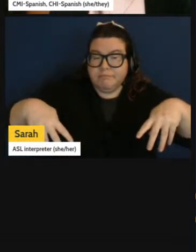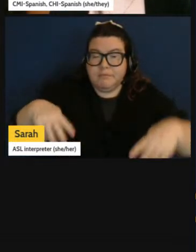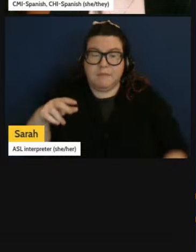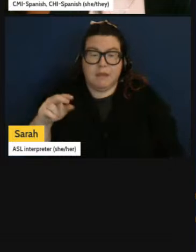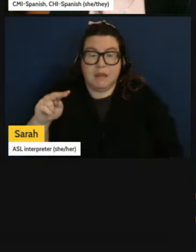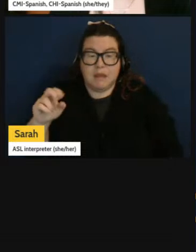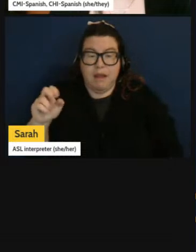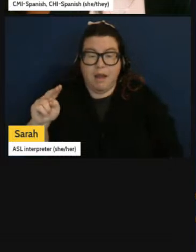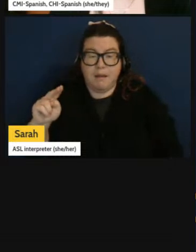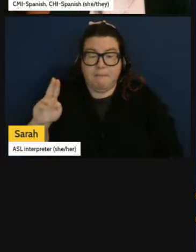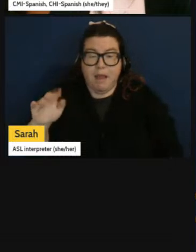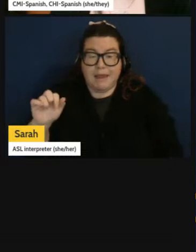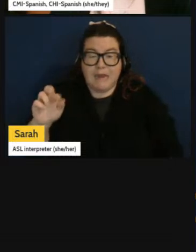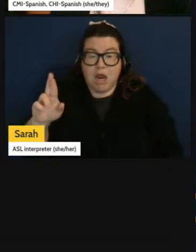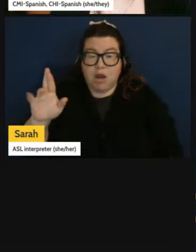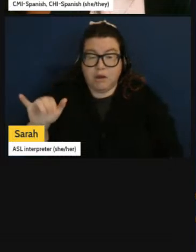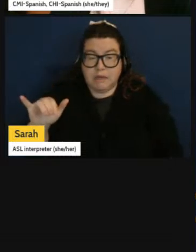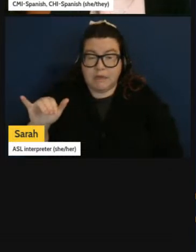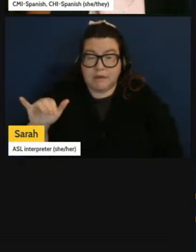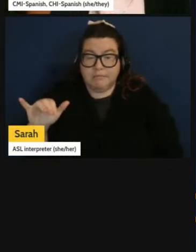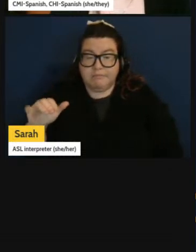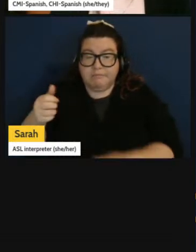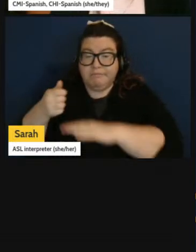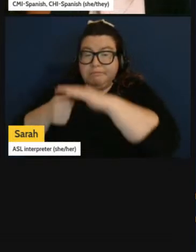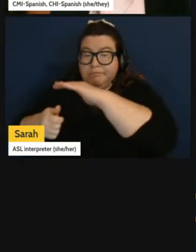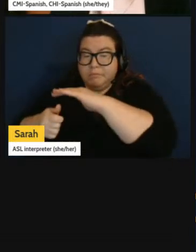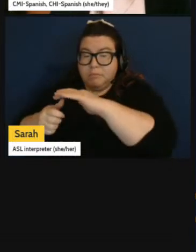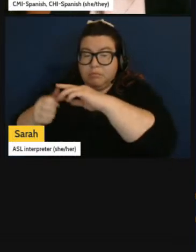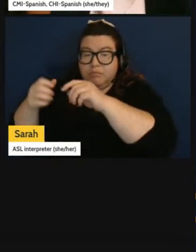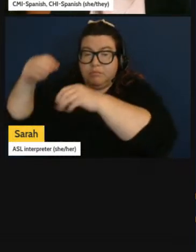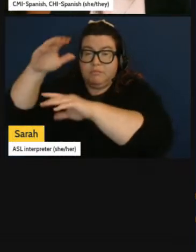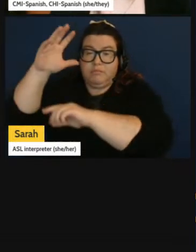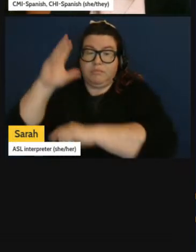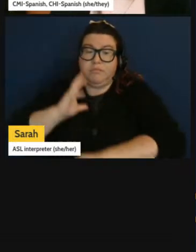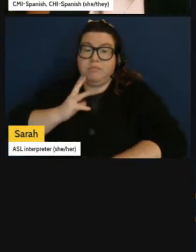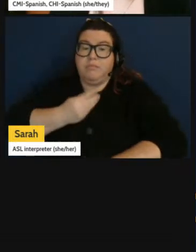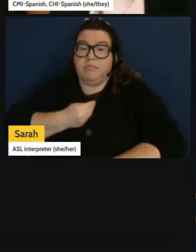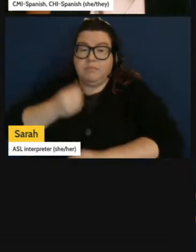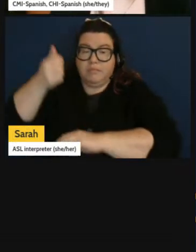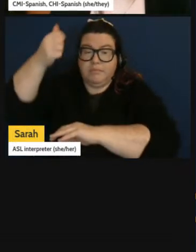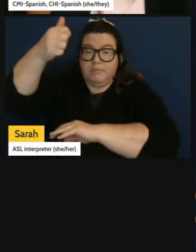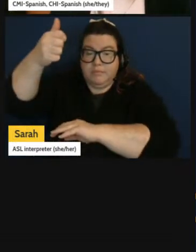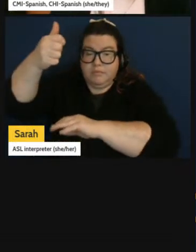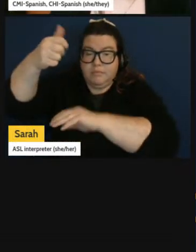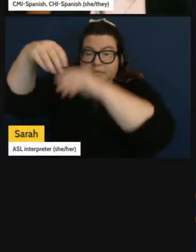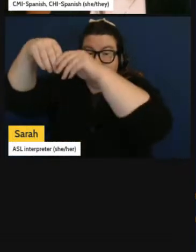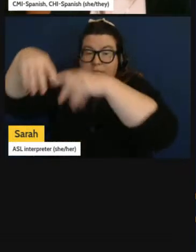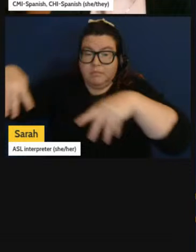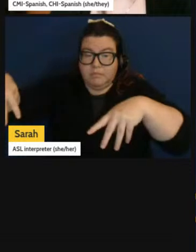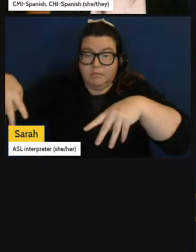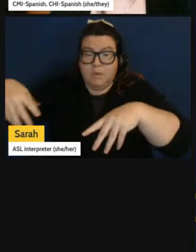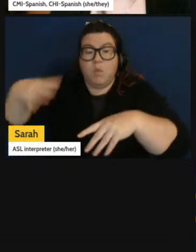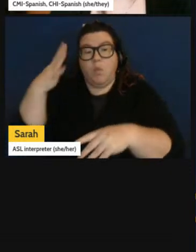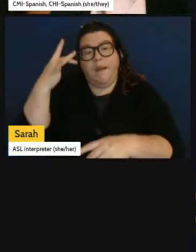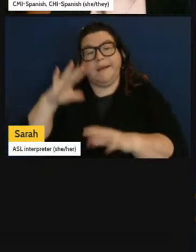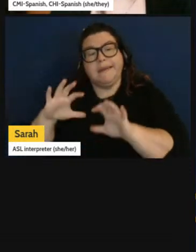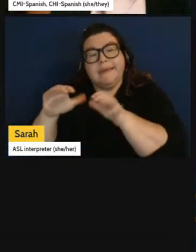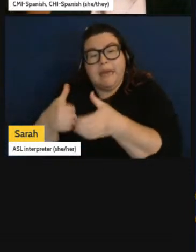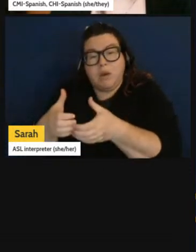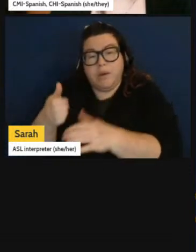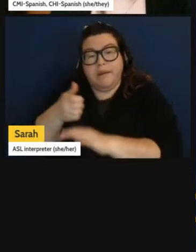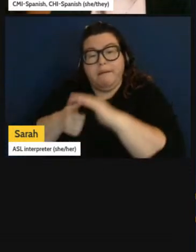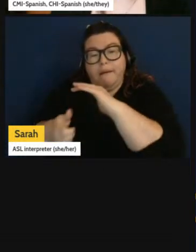Non-binary here is under transgender because it's oftentimes considered a category